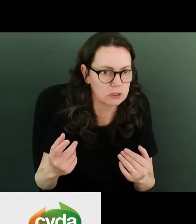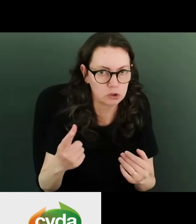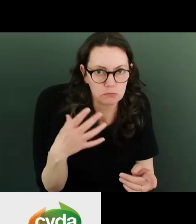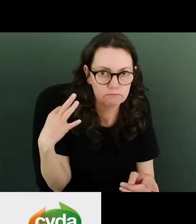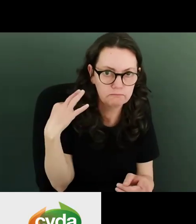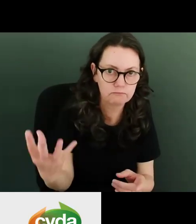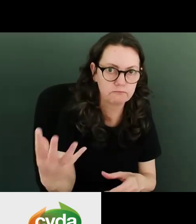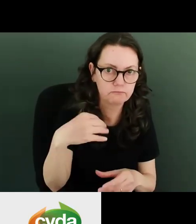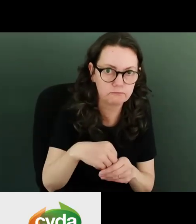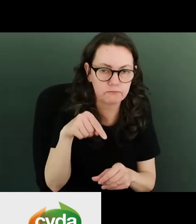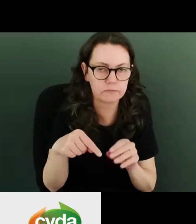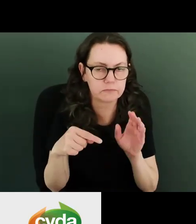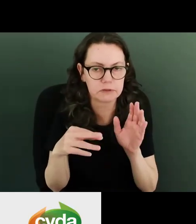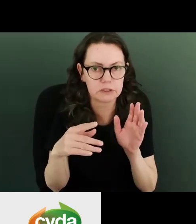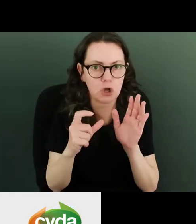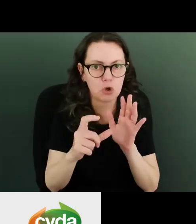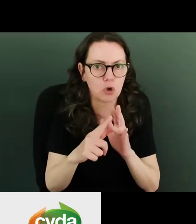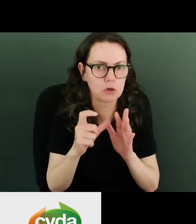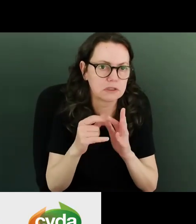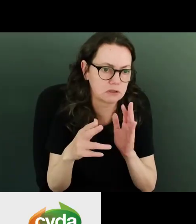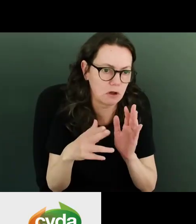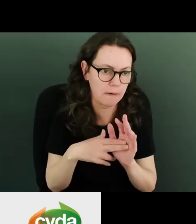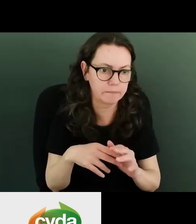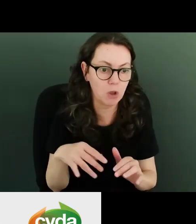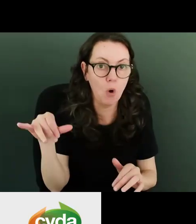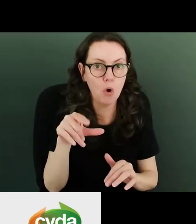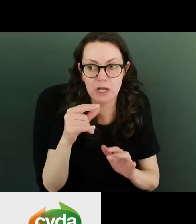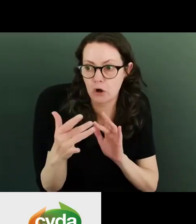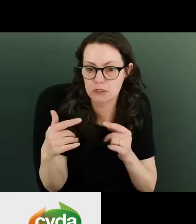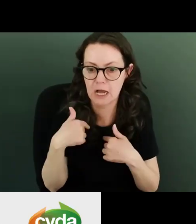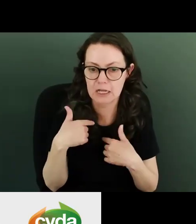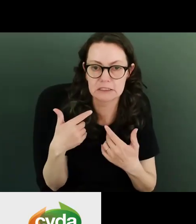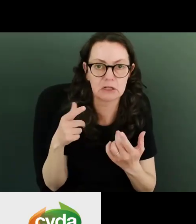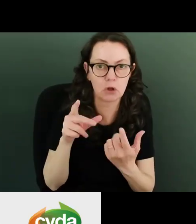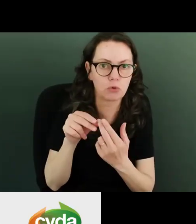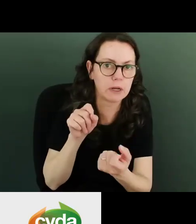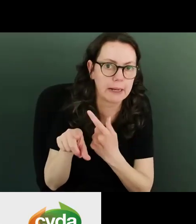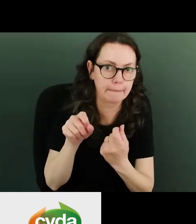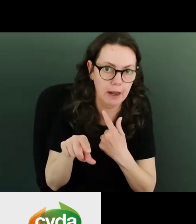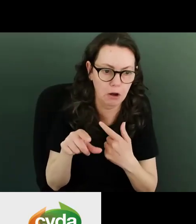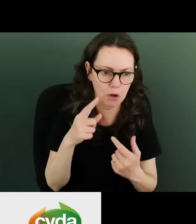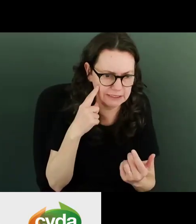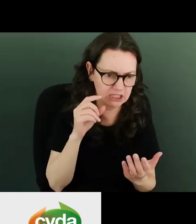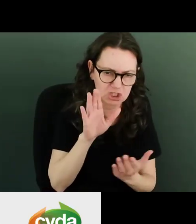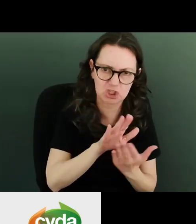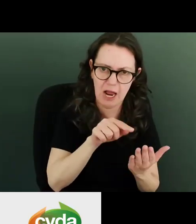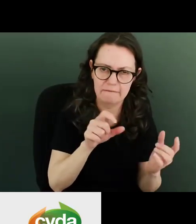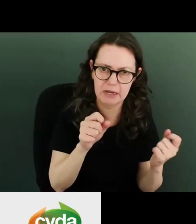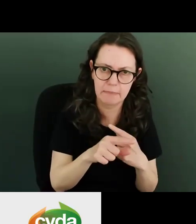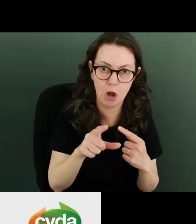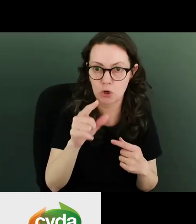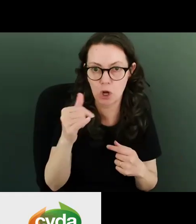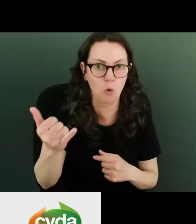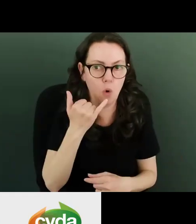available. You can also reach out to us anytime through our email address, which will pop in the chat, or call our